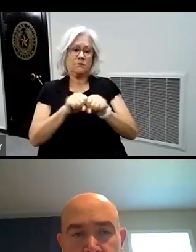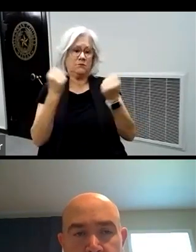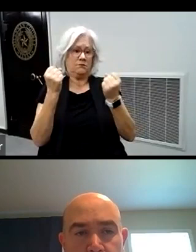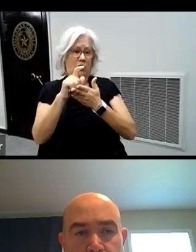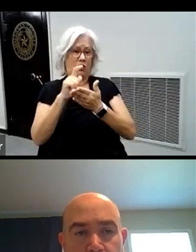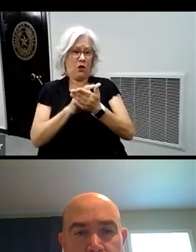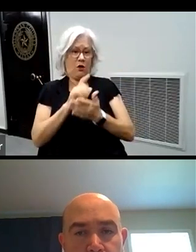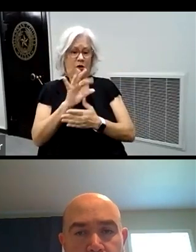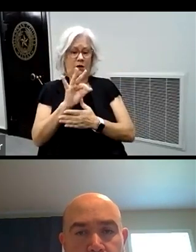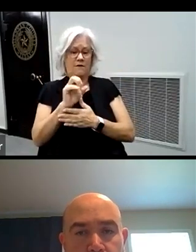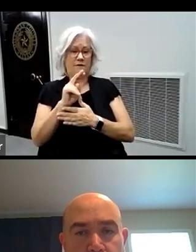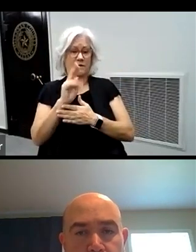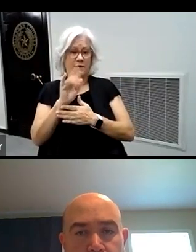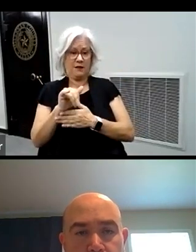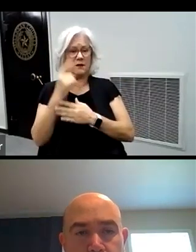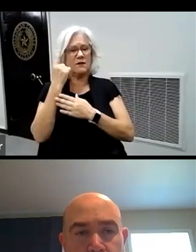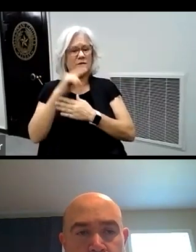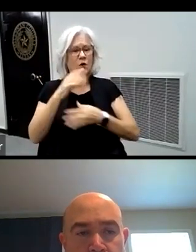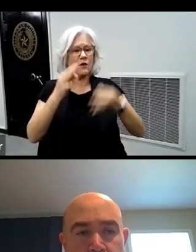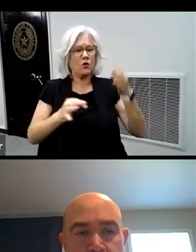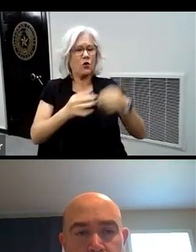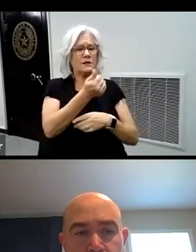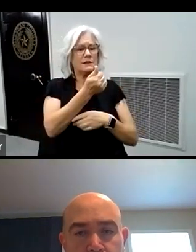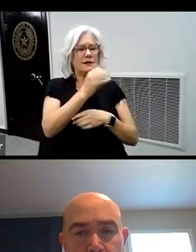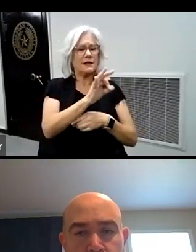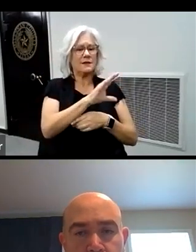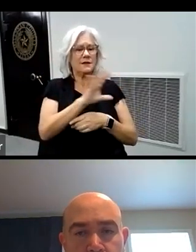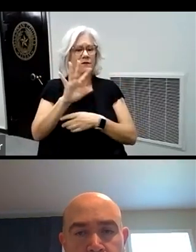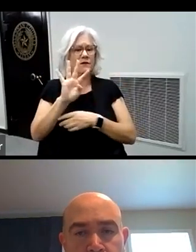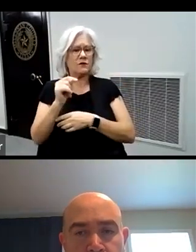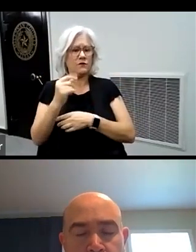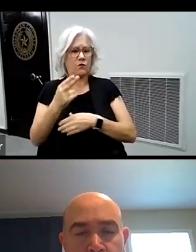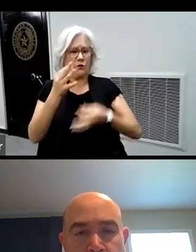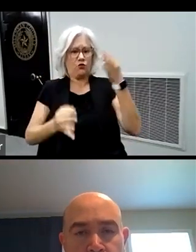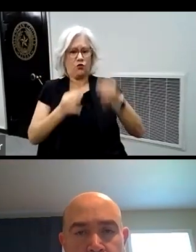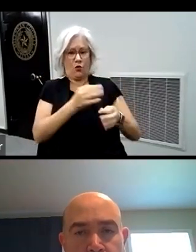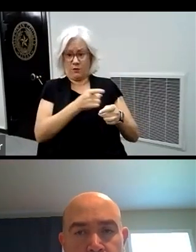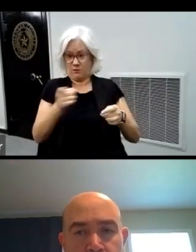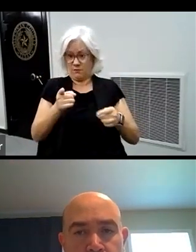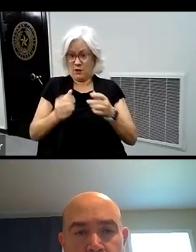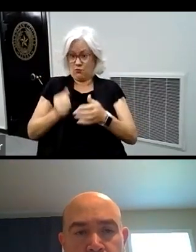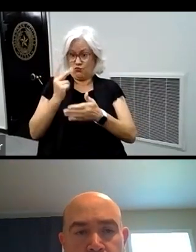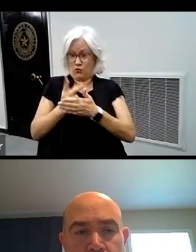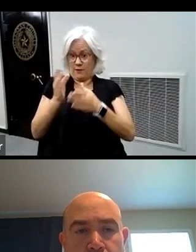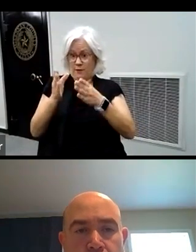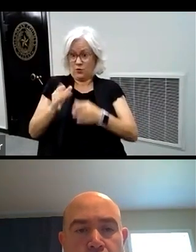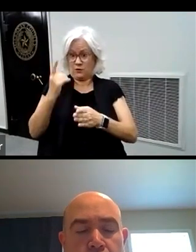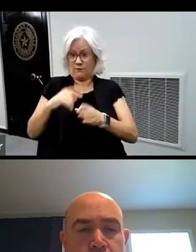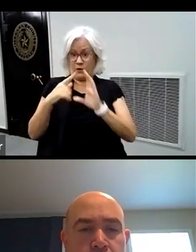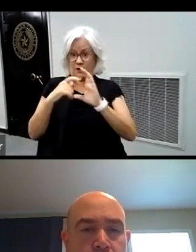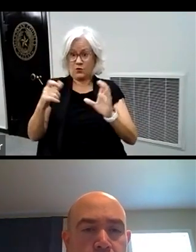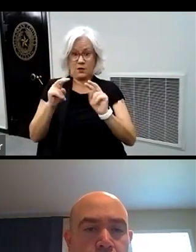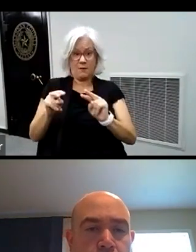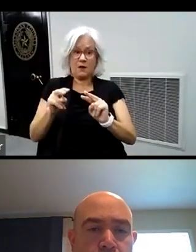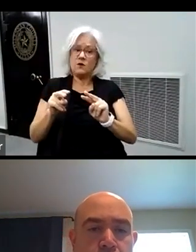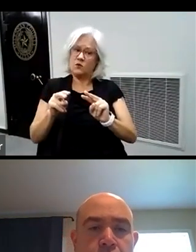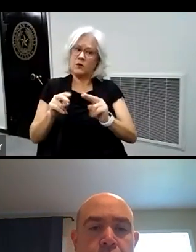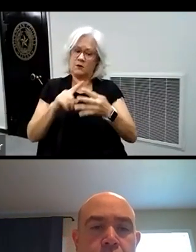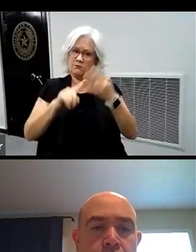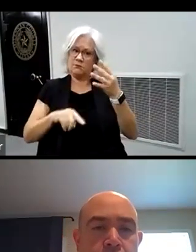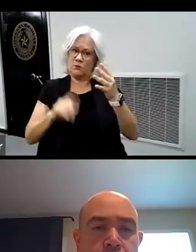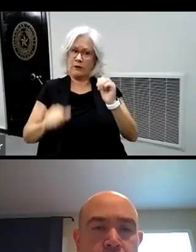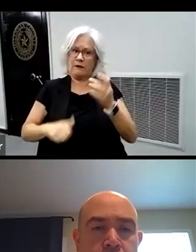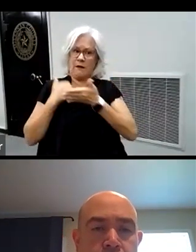19th and 54th District Court would approve to go on electronic monitoring. I do want to say and comment that